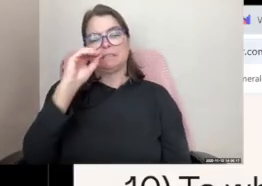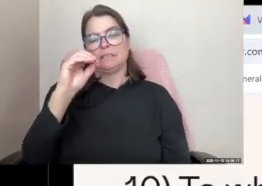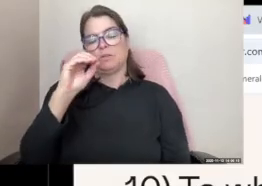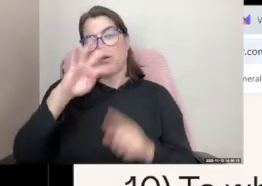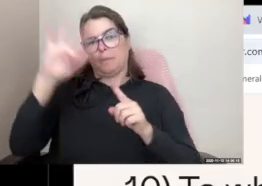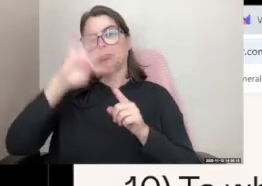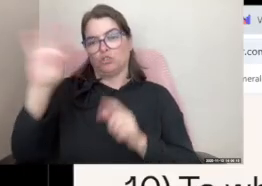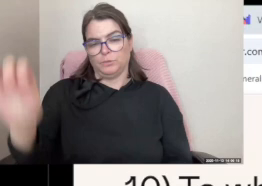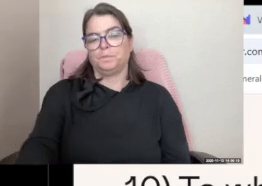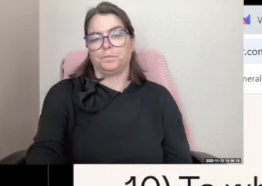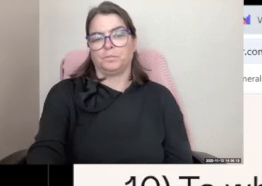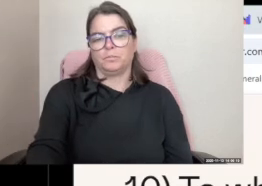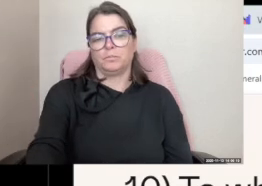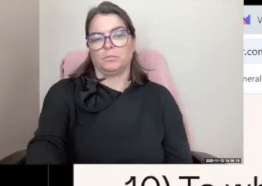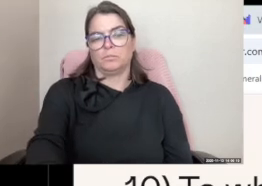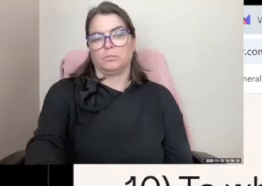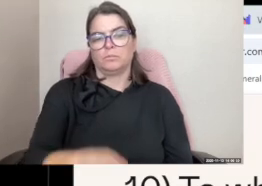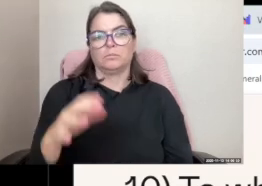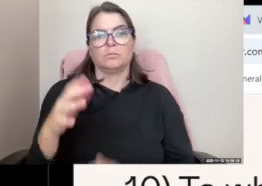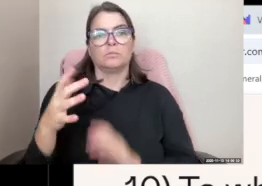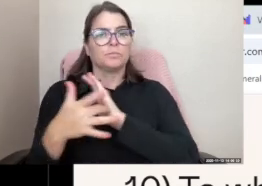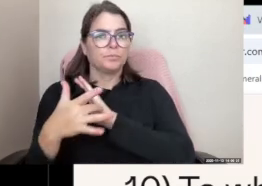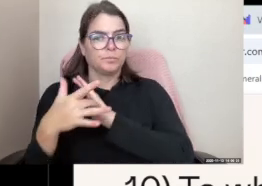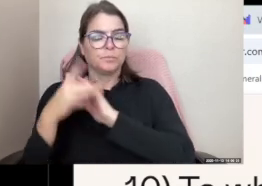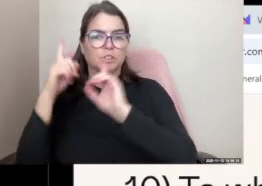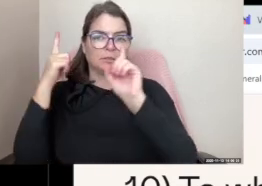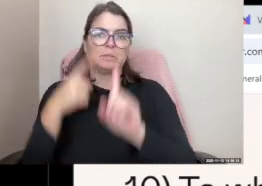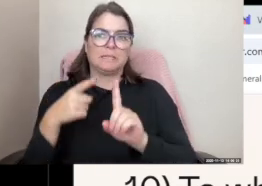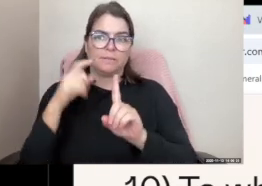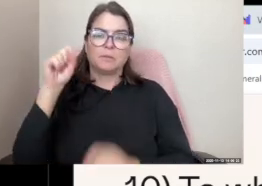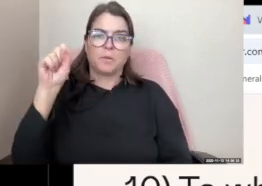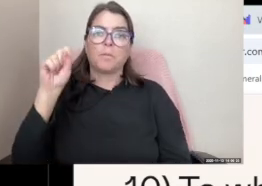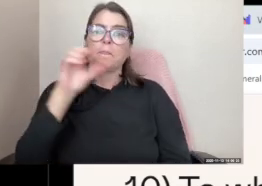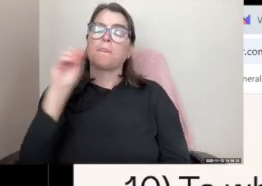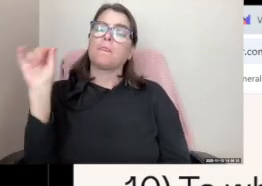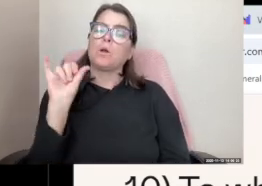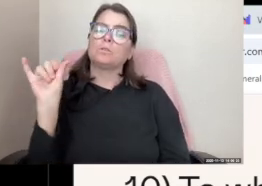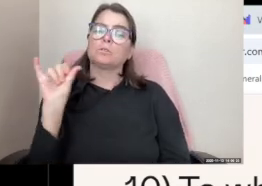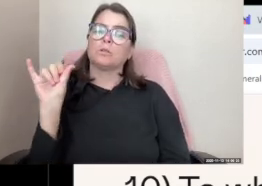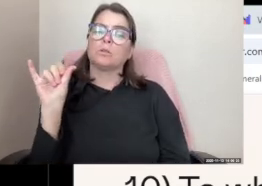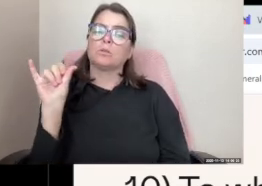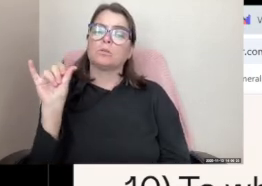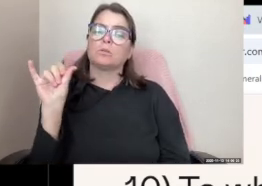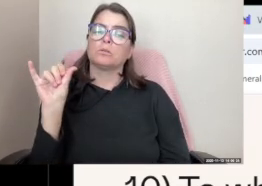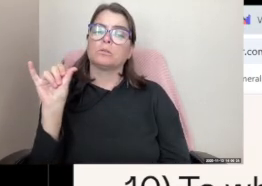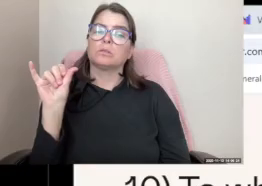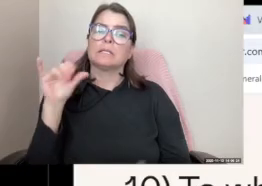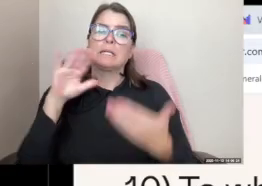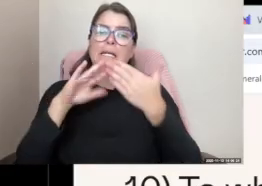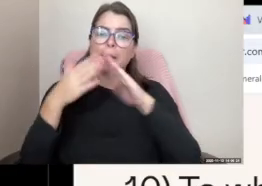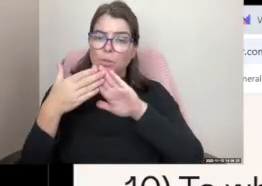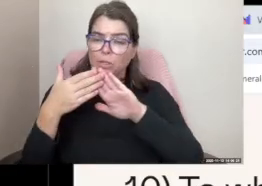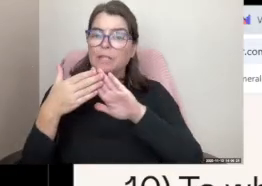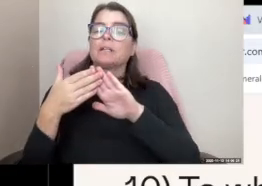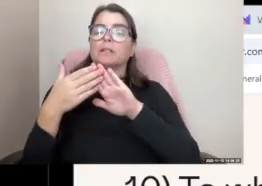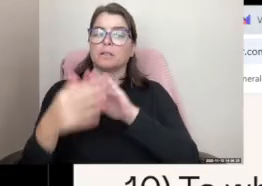pathways for other types of technologies that are not incentive focused. But when it comes to incentive funding, really focusing on zero